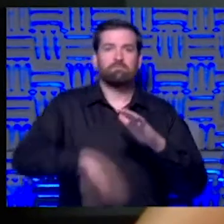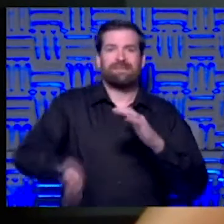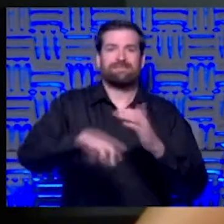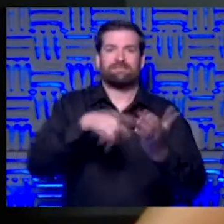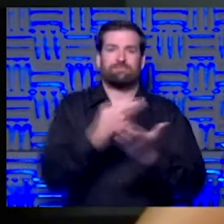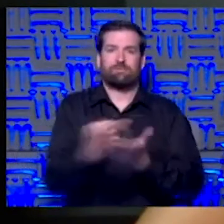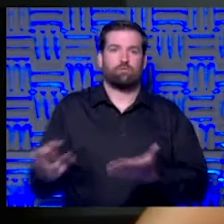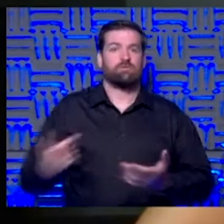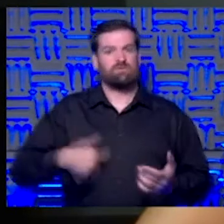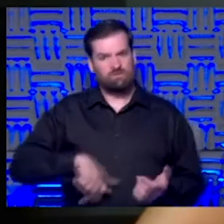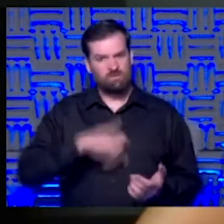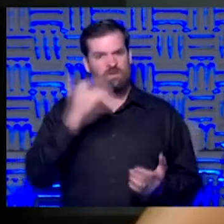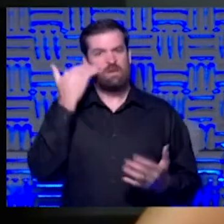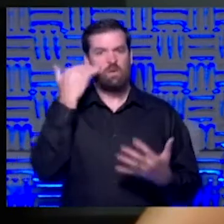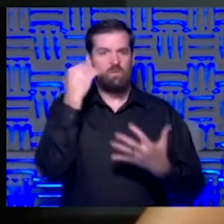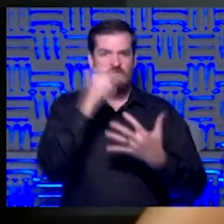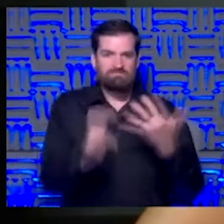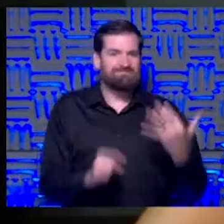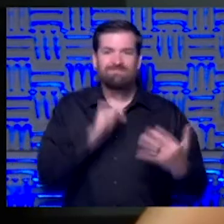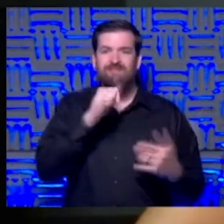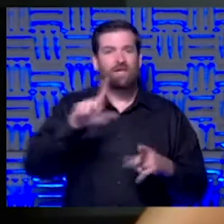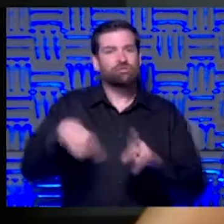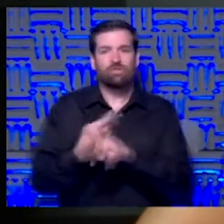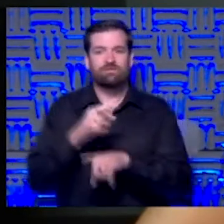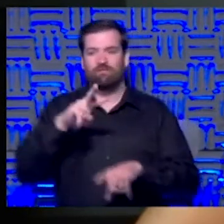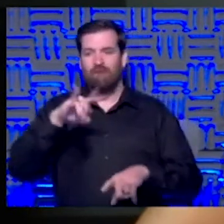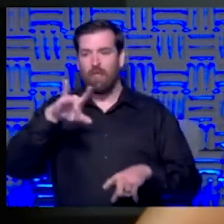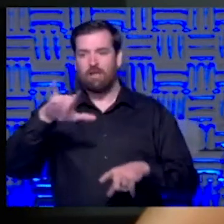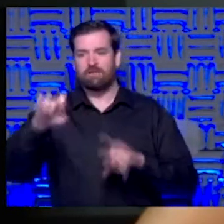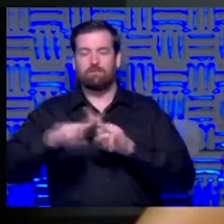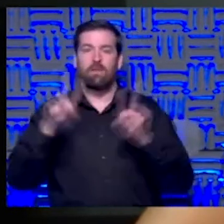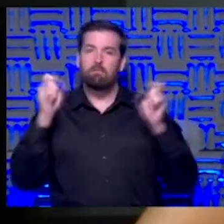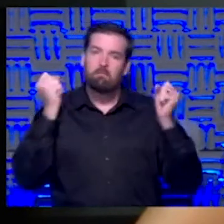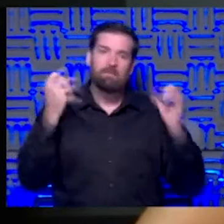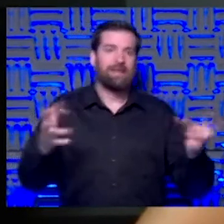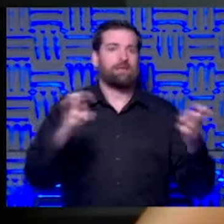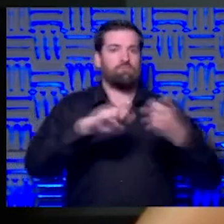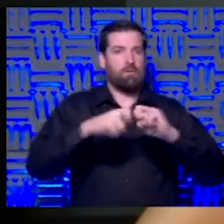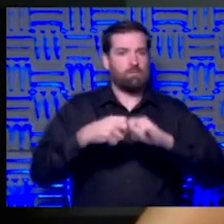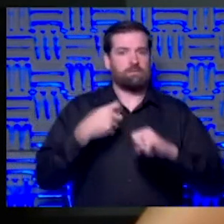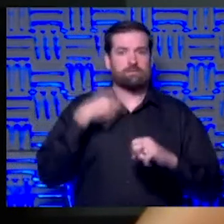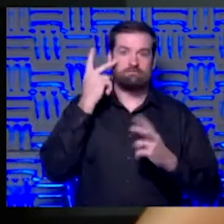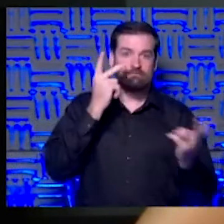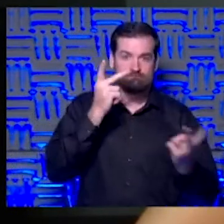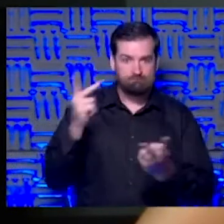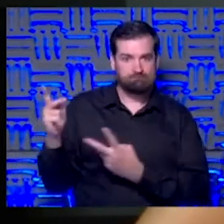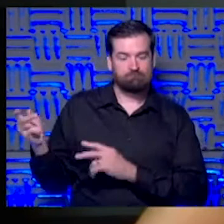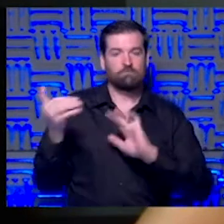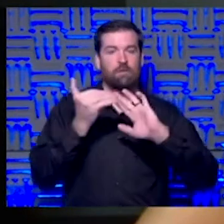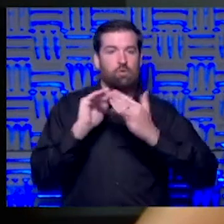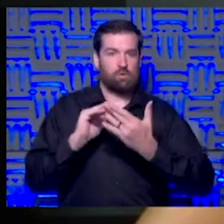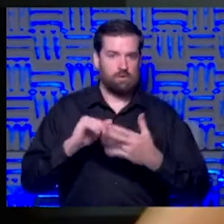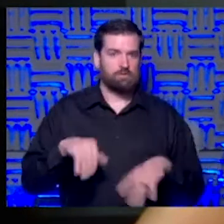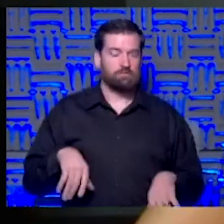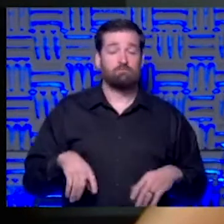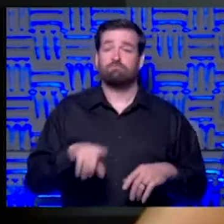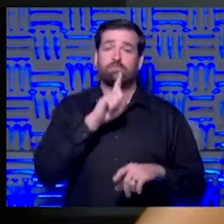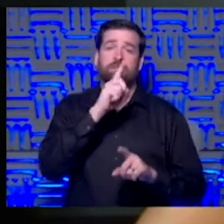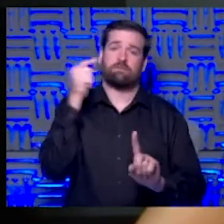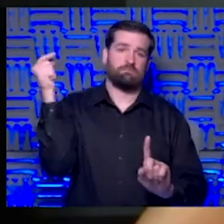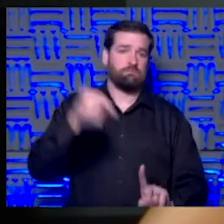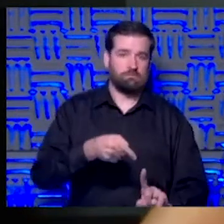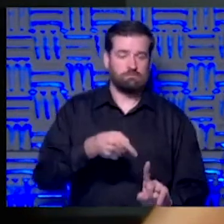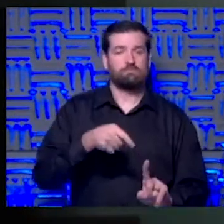We know that these underlie not just violence, but many interrelated problems that we experience in our communities, which is why that's what we ultimately need to be